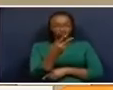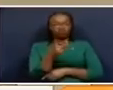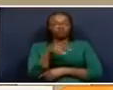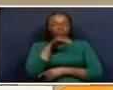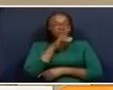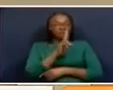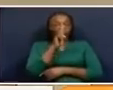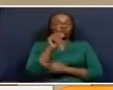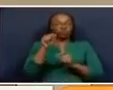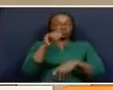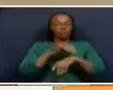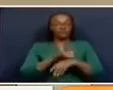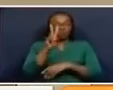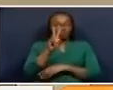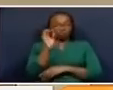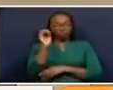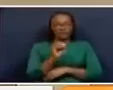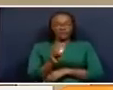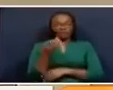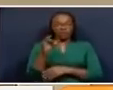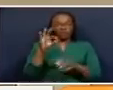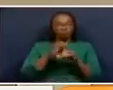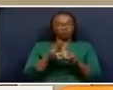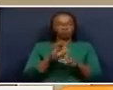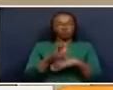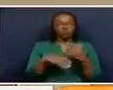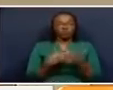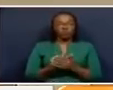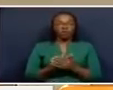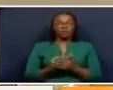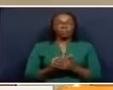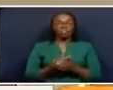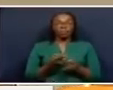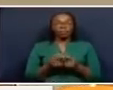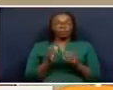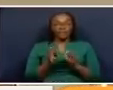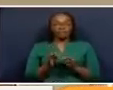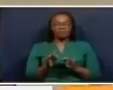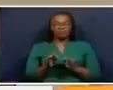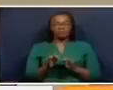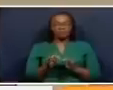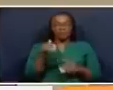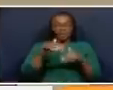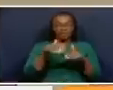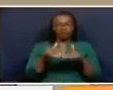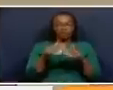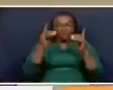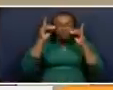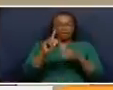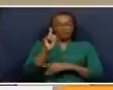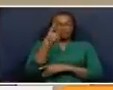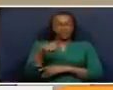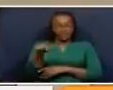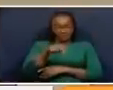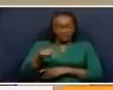get 2% of the vote. So in a sense, the election will most probably be determined in the first round. I think one of the things we